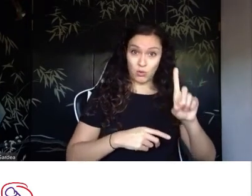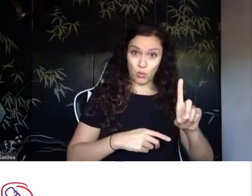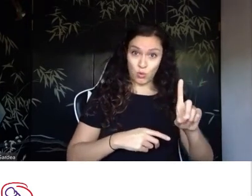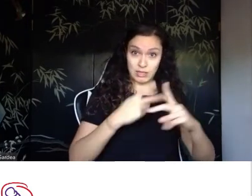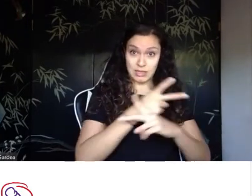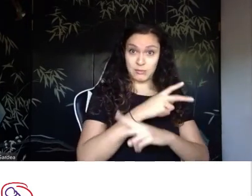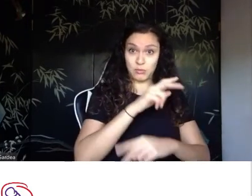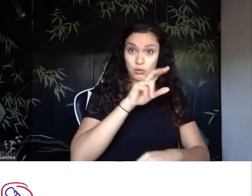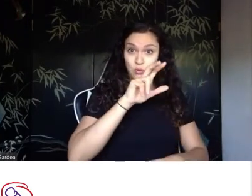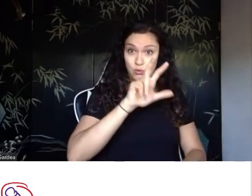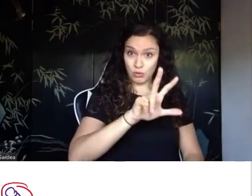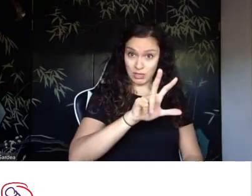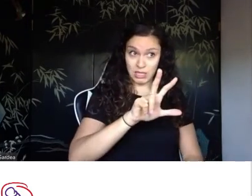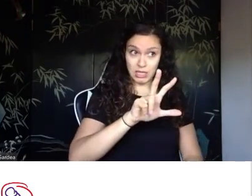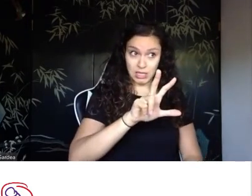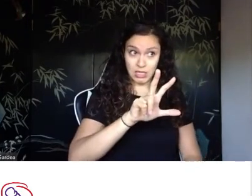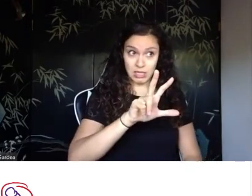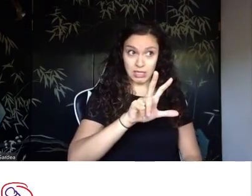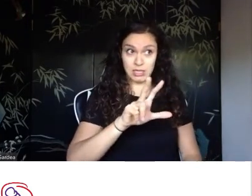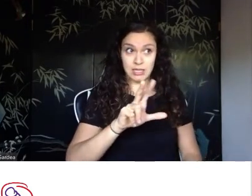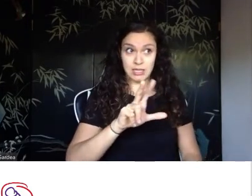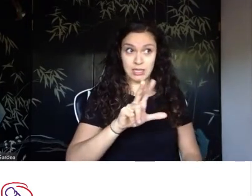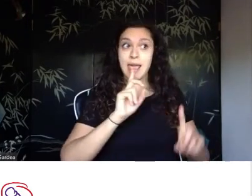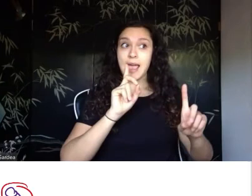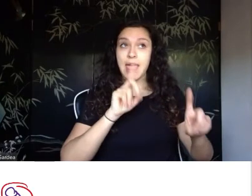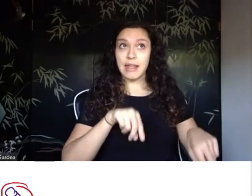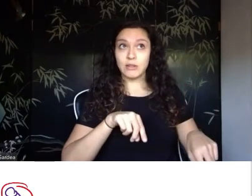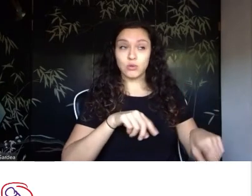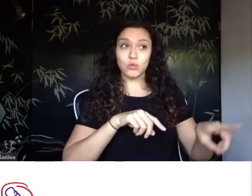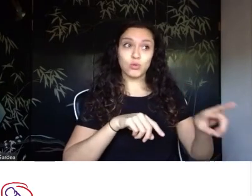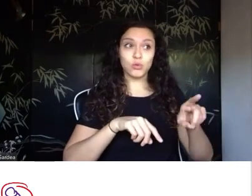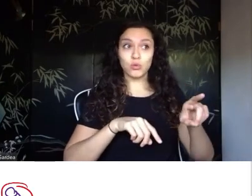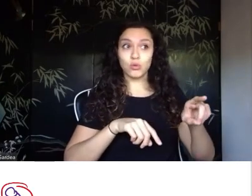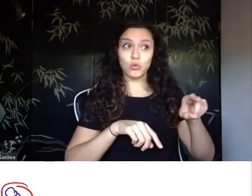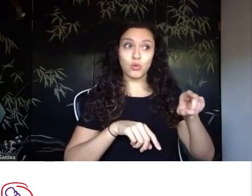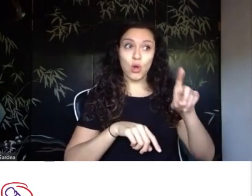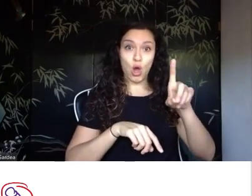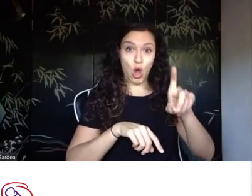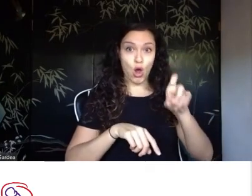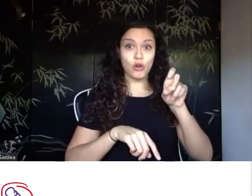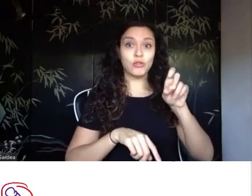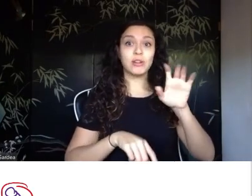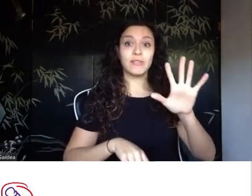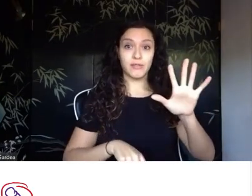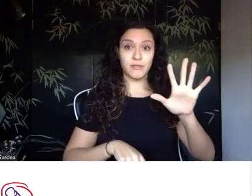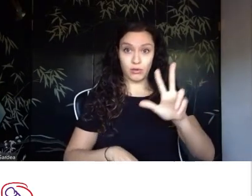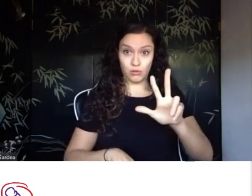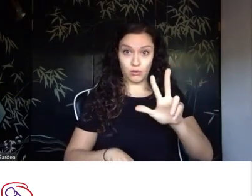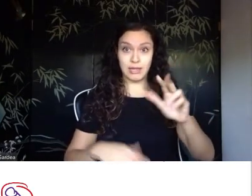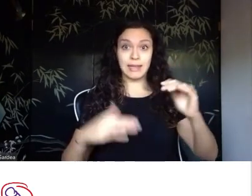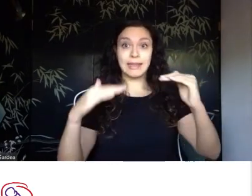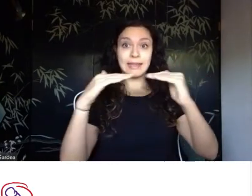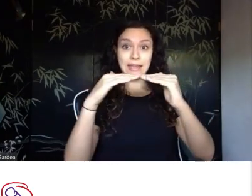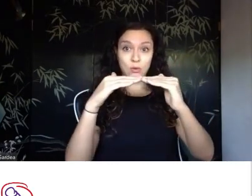So when I solve this, 51 times 3, 51 times 3, I get